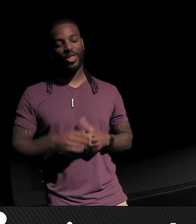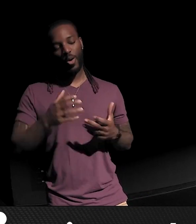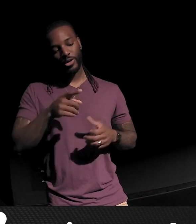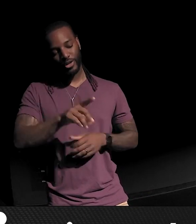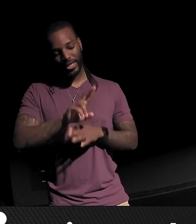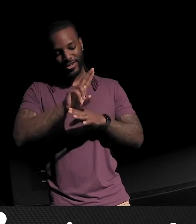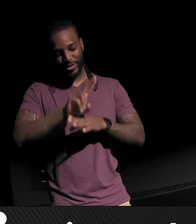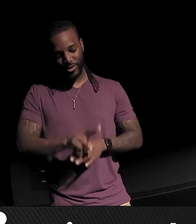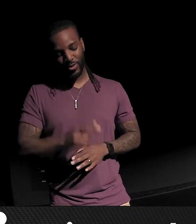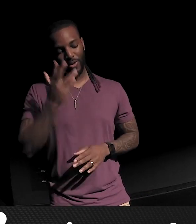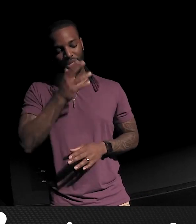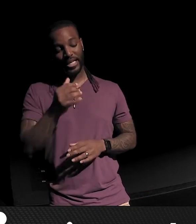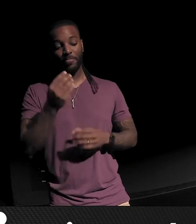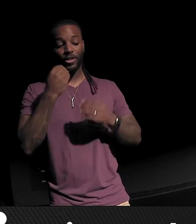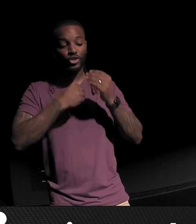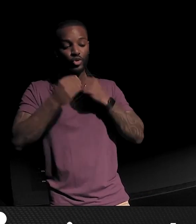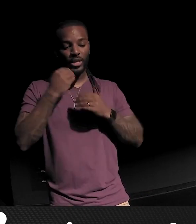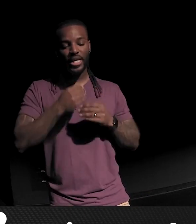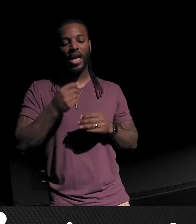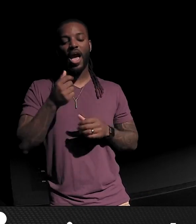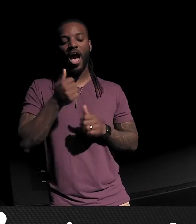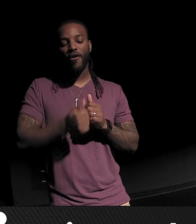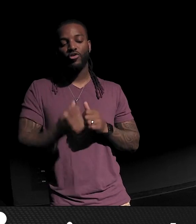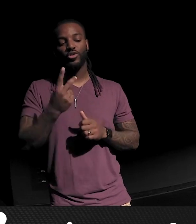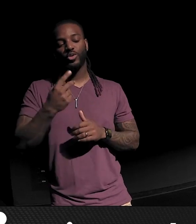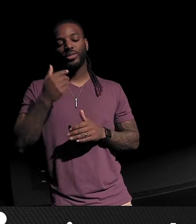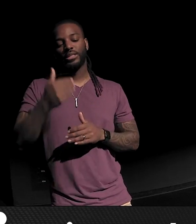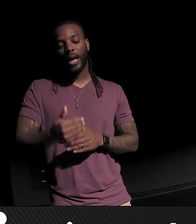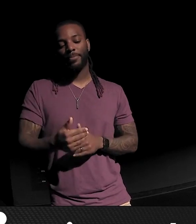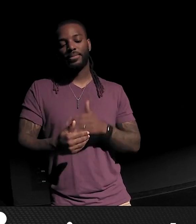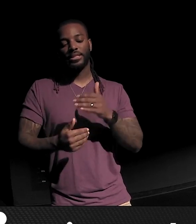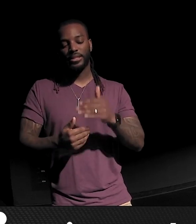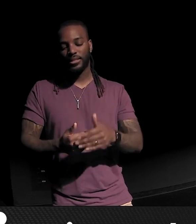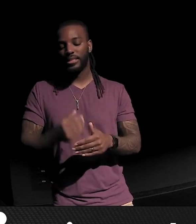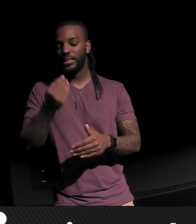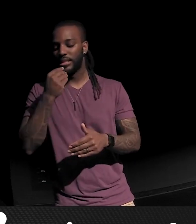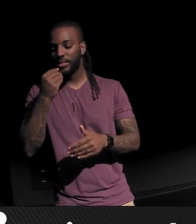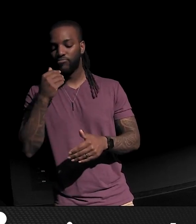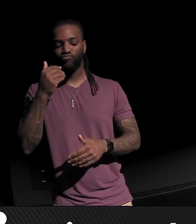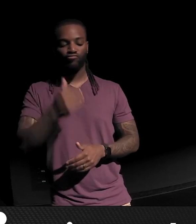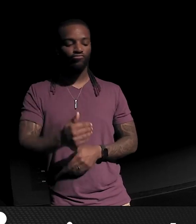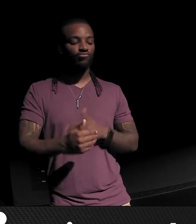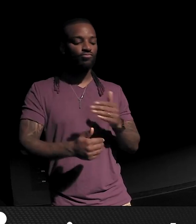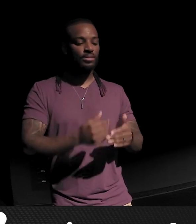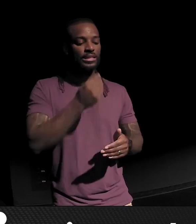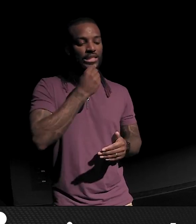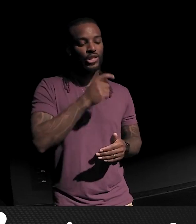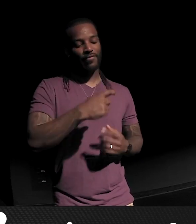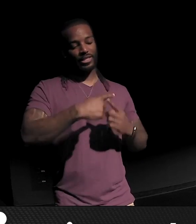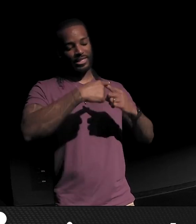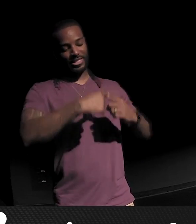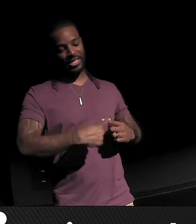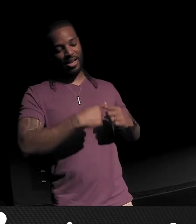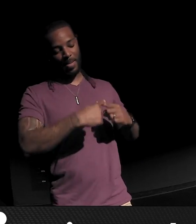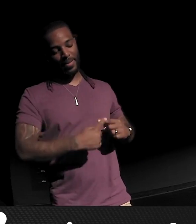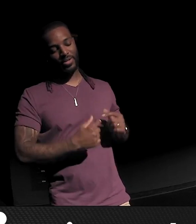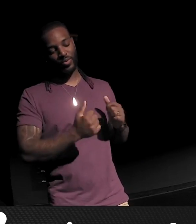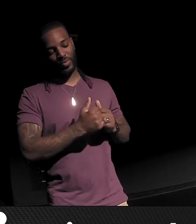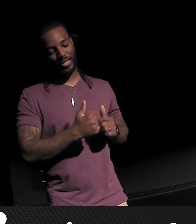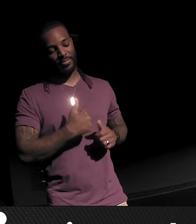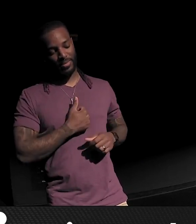what it looks like to eat every two steps, like to be in that kind of place of dependence with me."